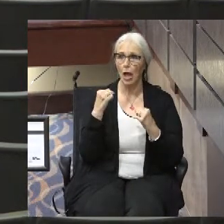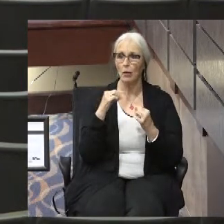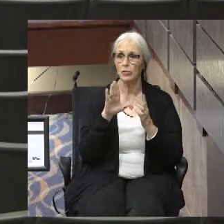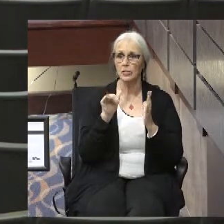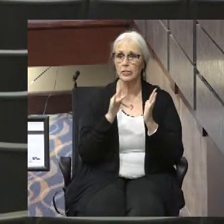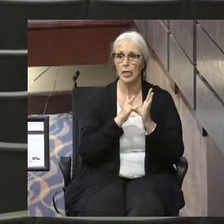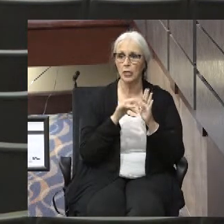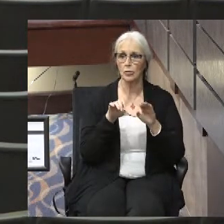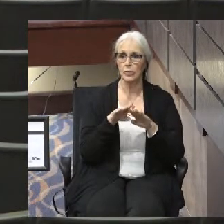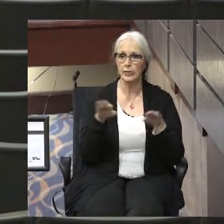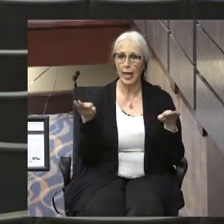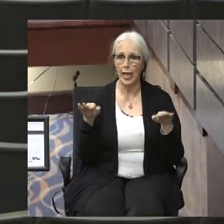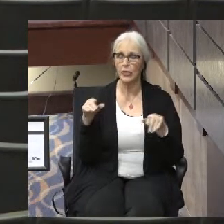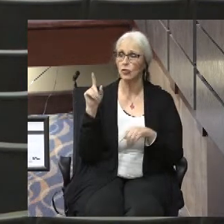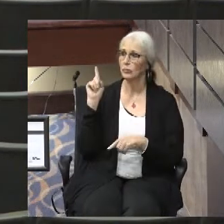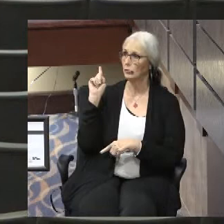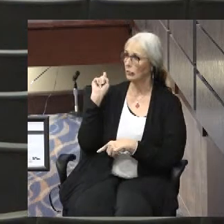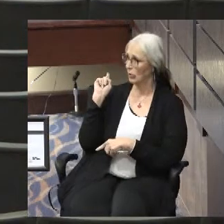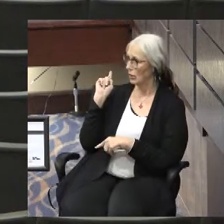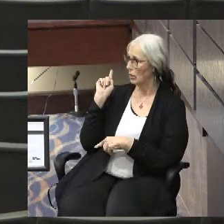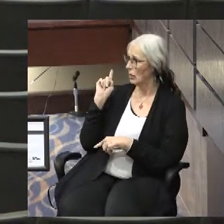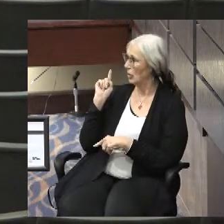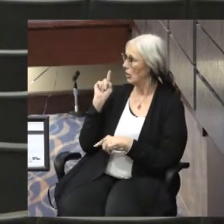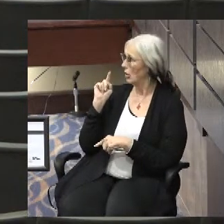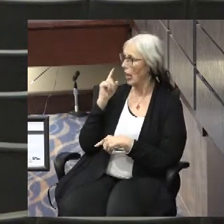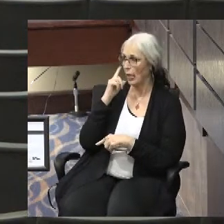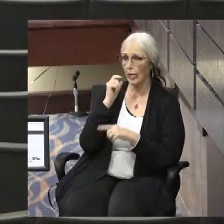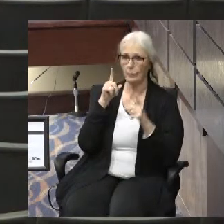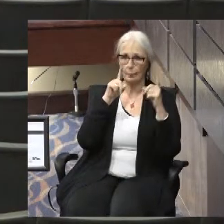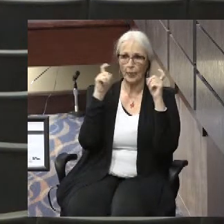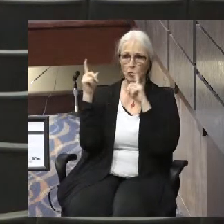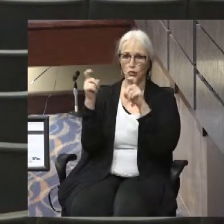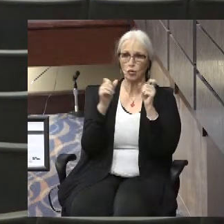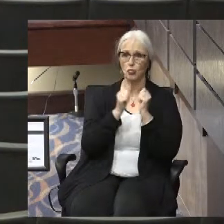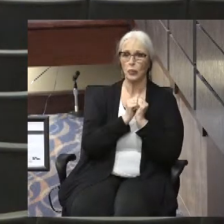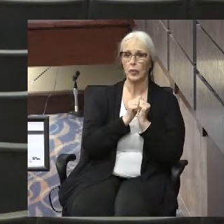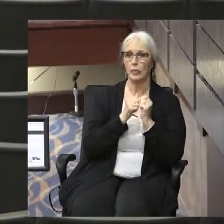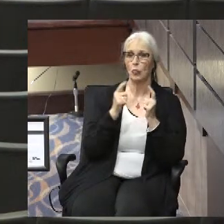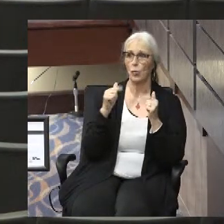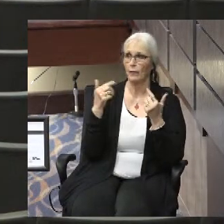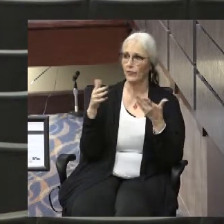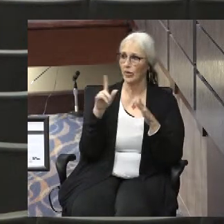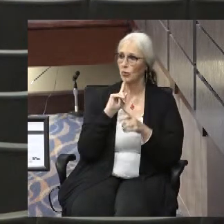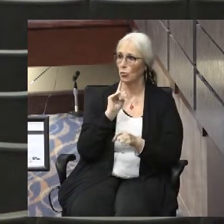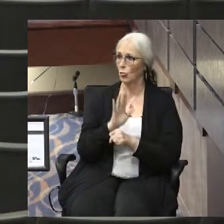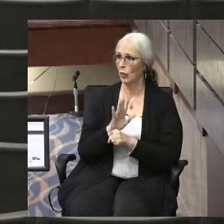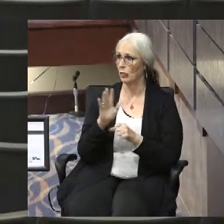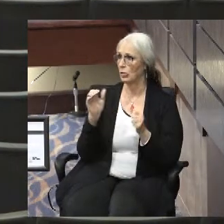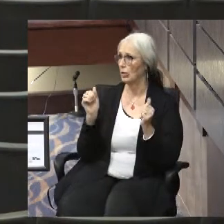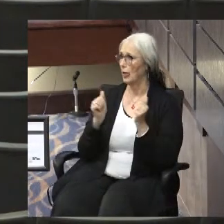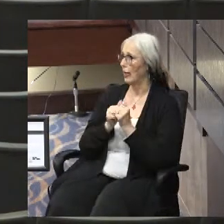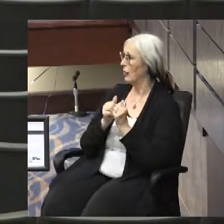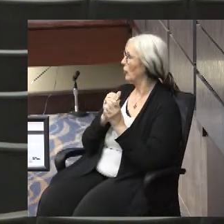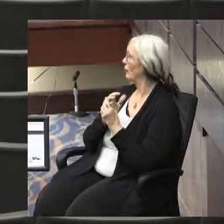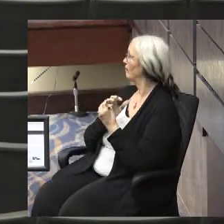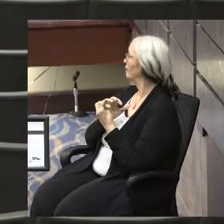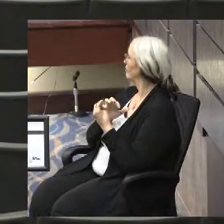him in. And then what I'd like to do is get us all to take a group photo with him after the swearing in with council and direct